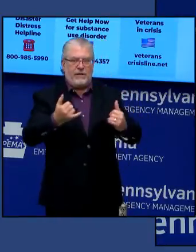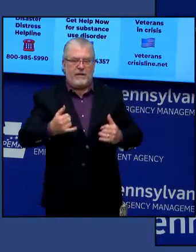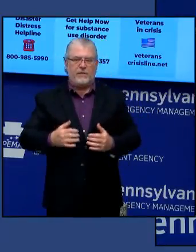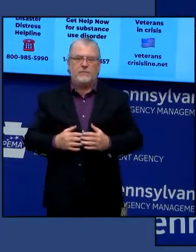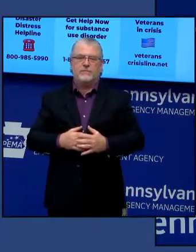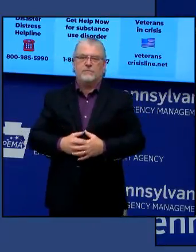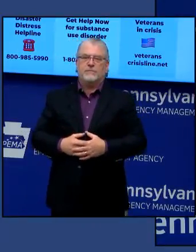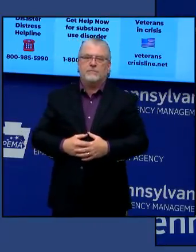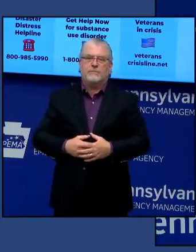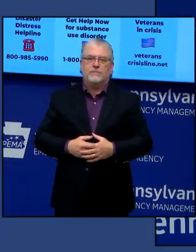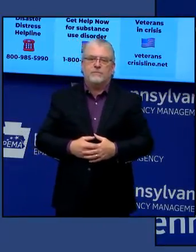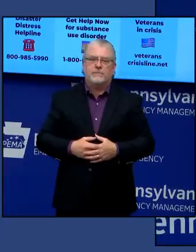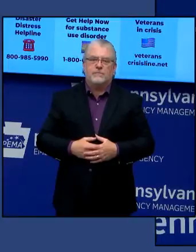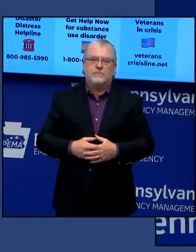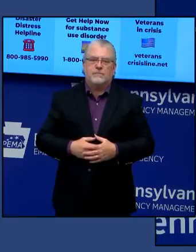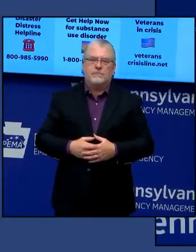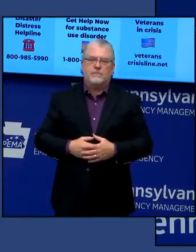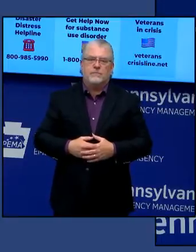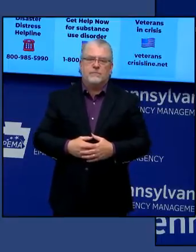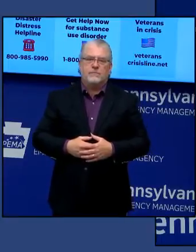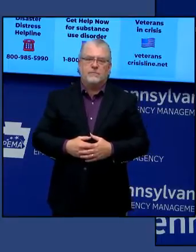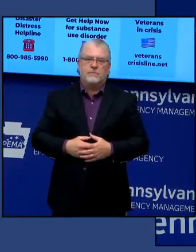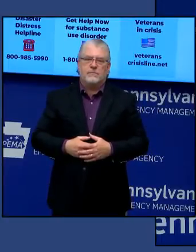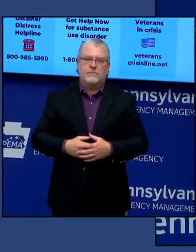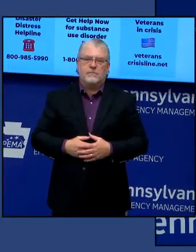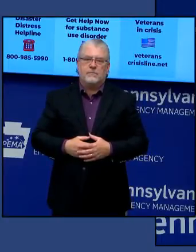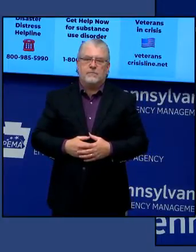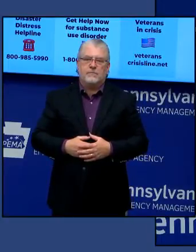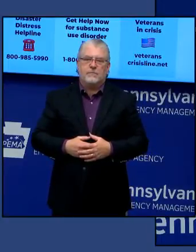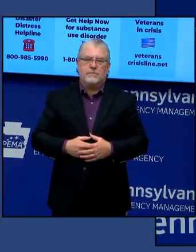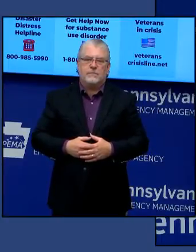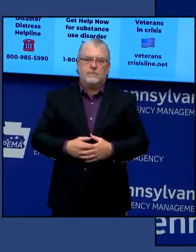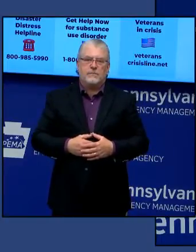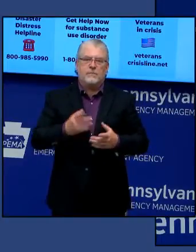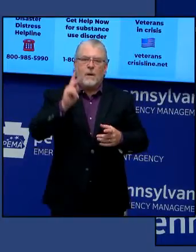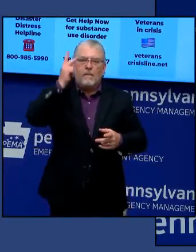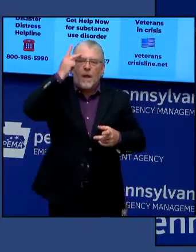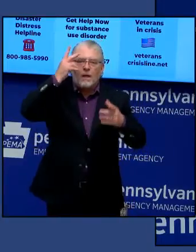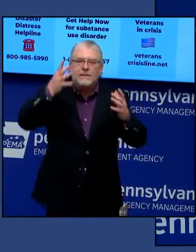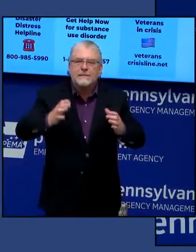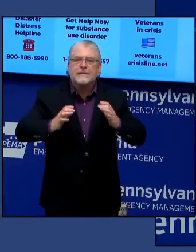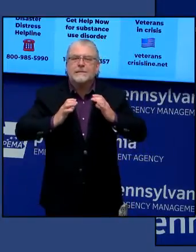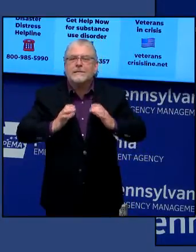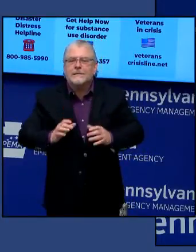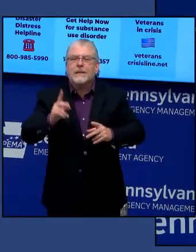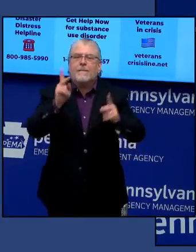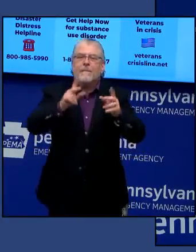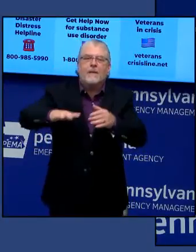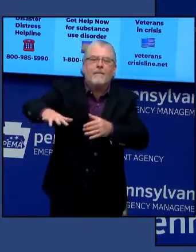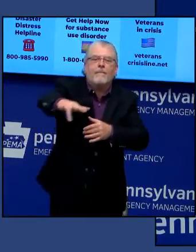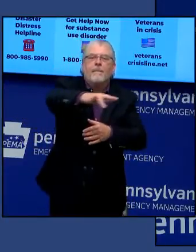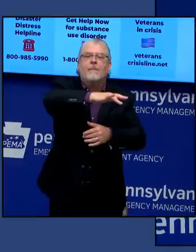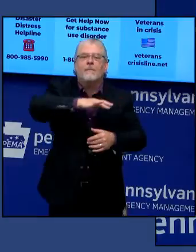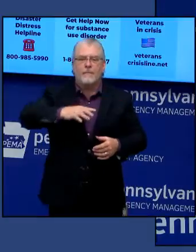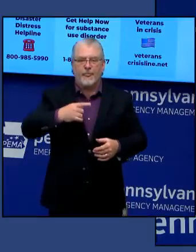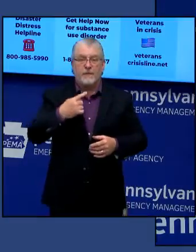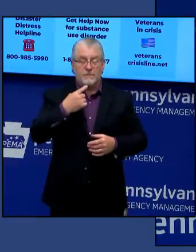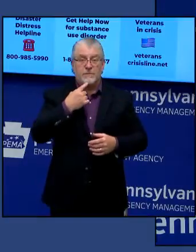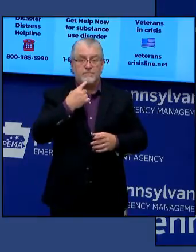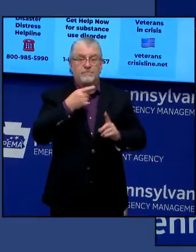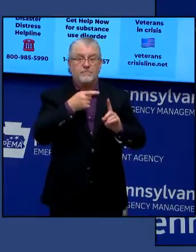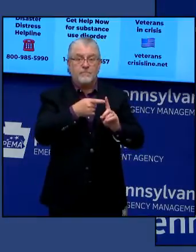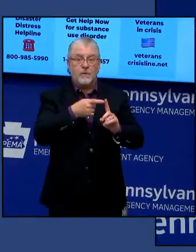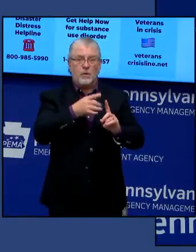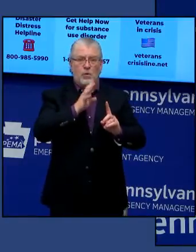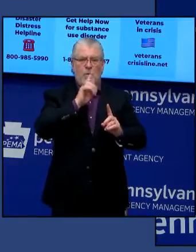are increasingly telling us they feel like that because of the back and forth with presumed positive cases and the rationale being used